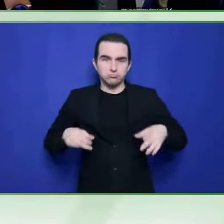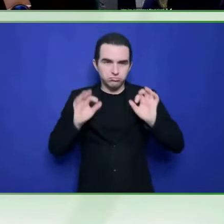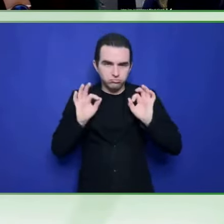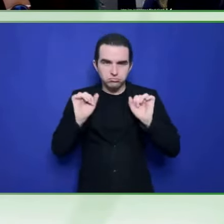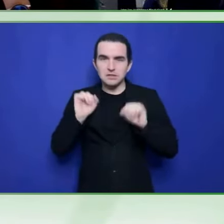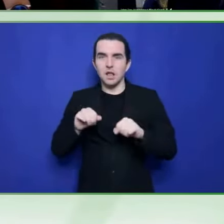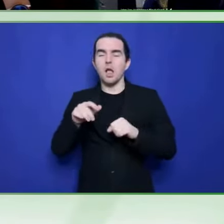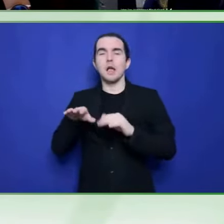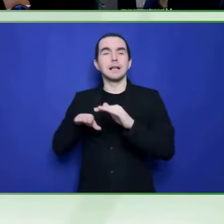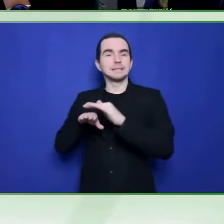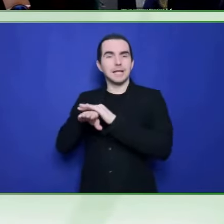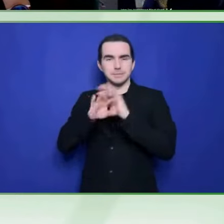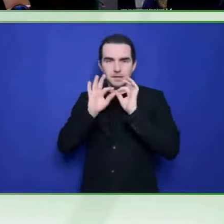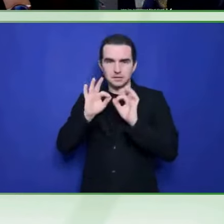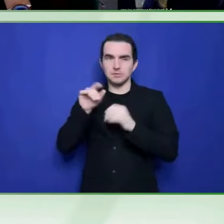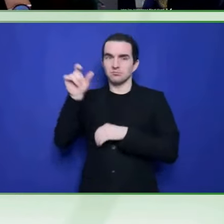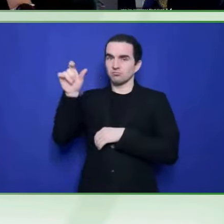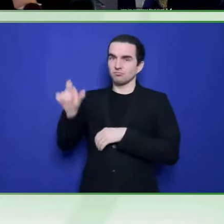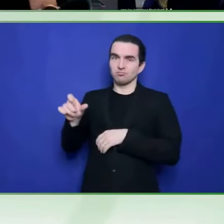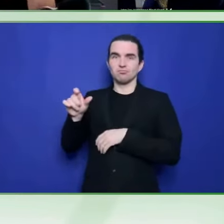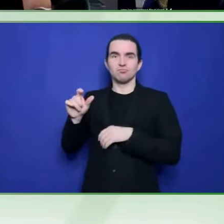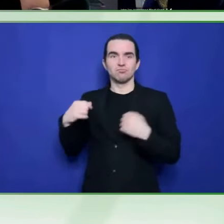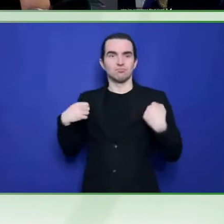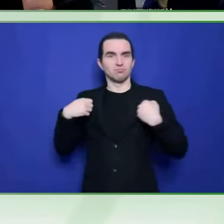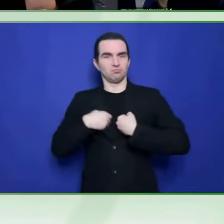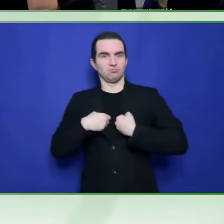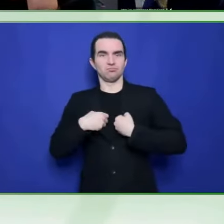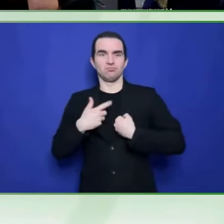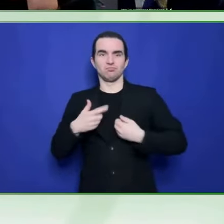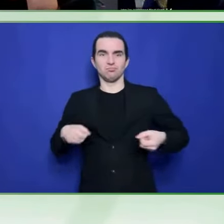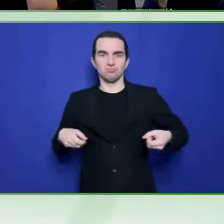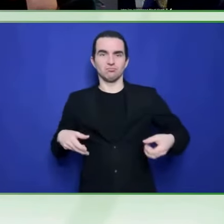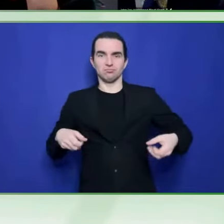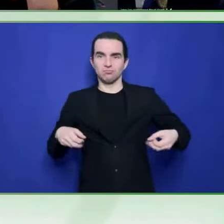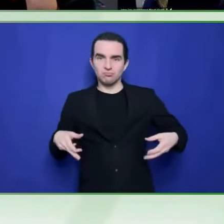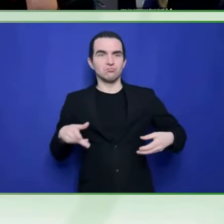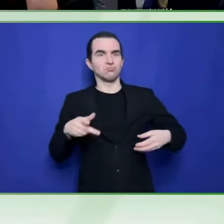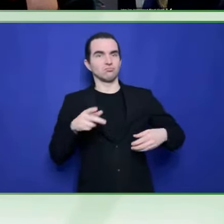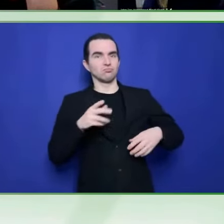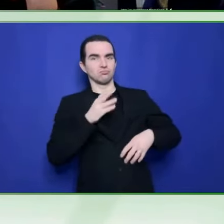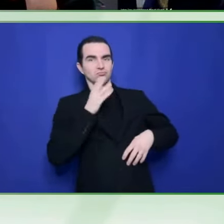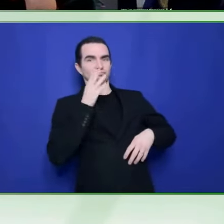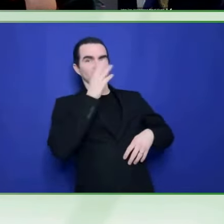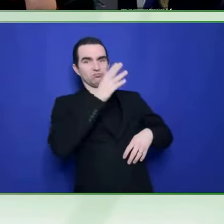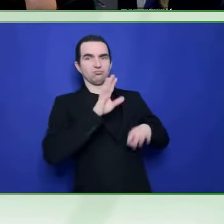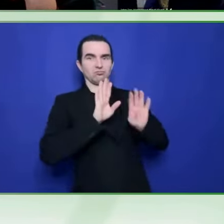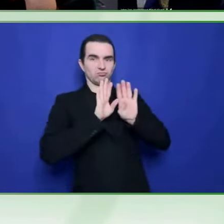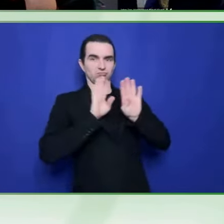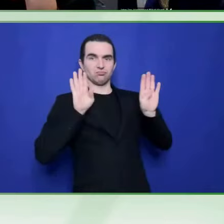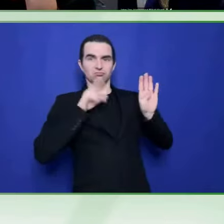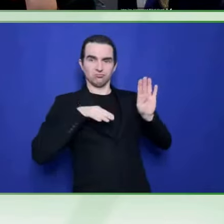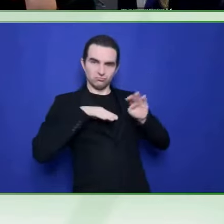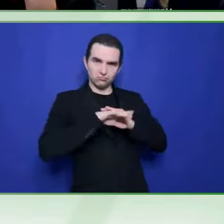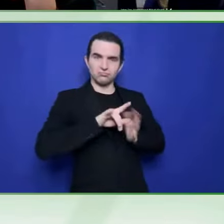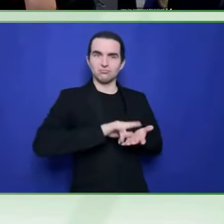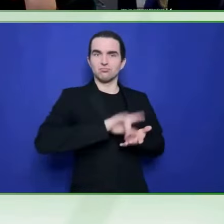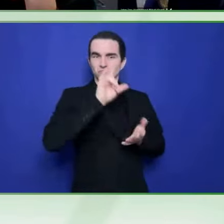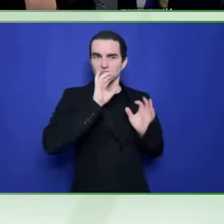The curly-haired woman with the black jacket follows her flight from her phone. Disabled parking lot.